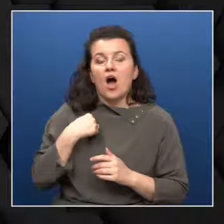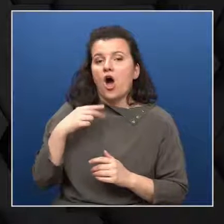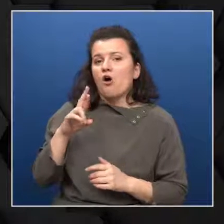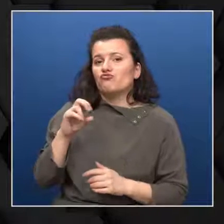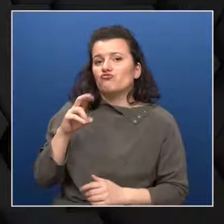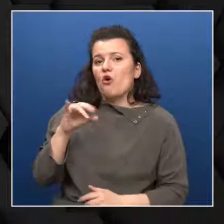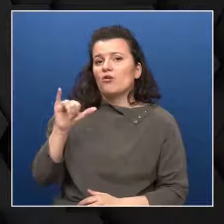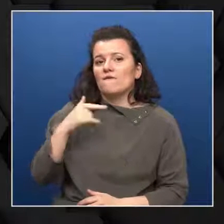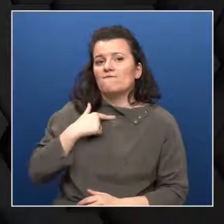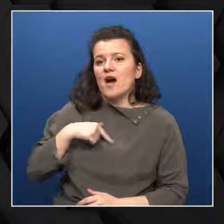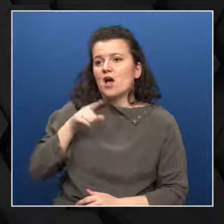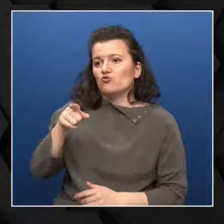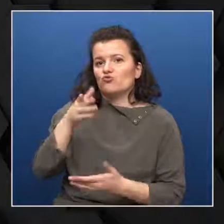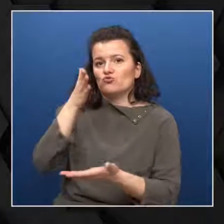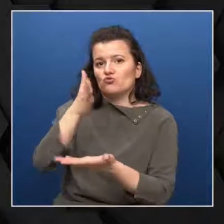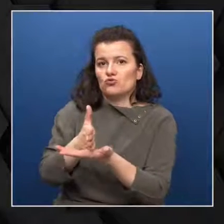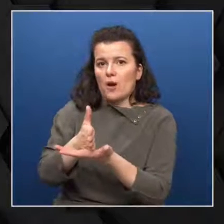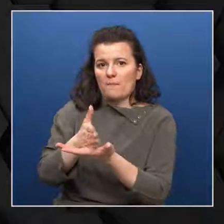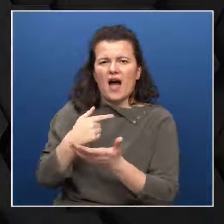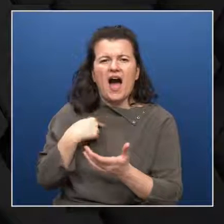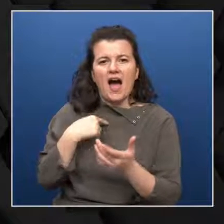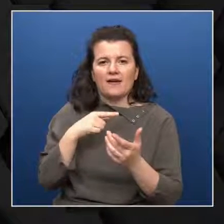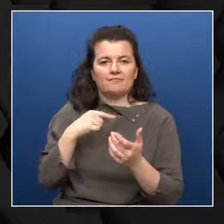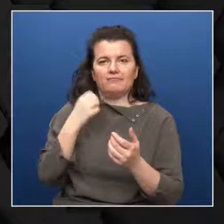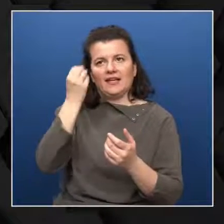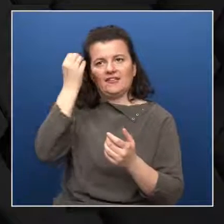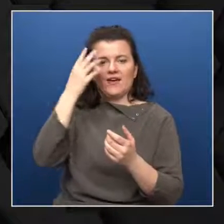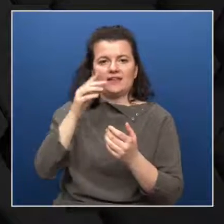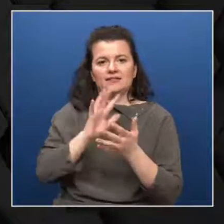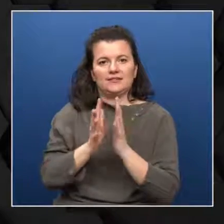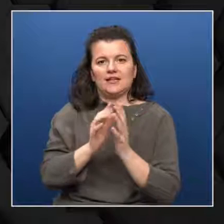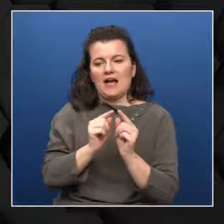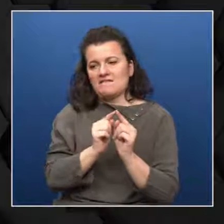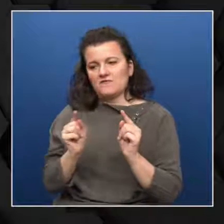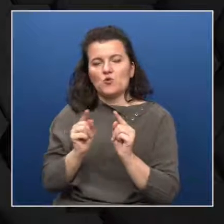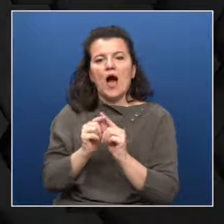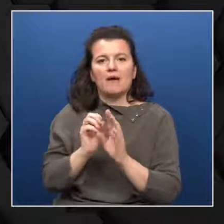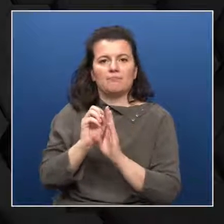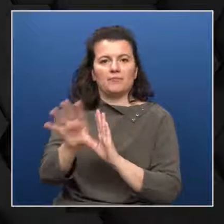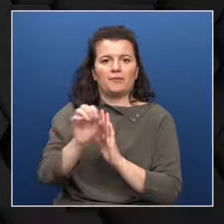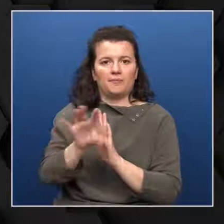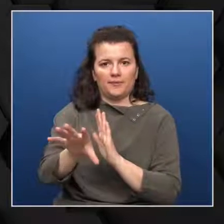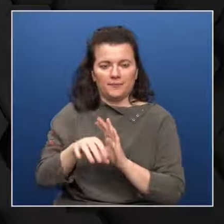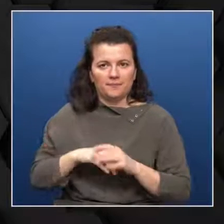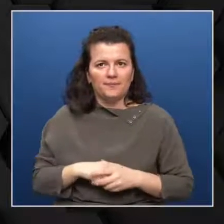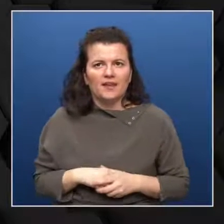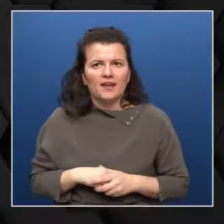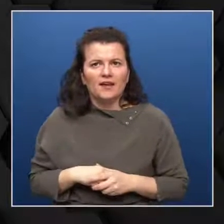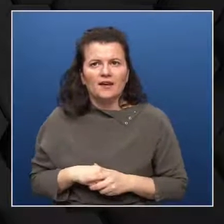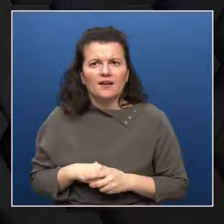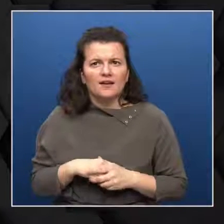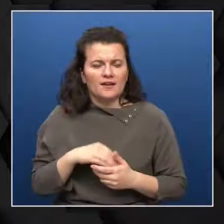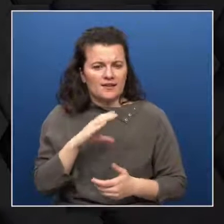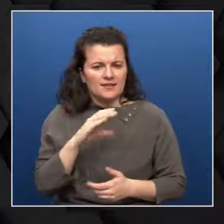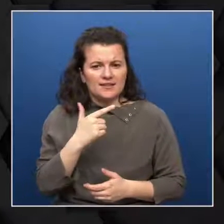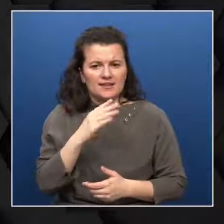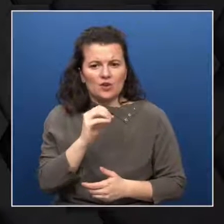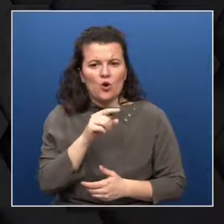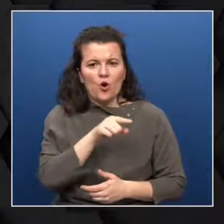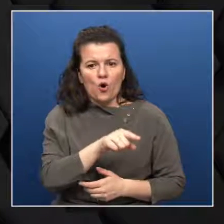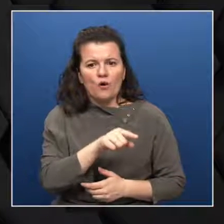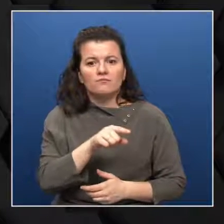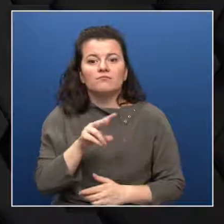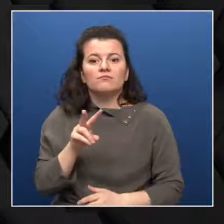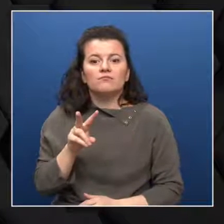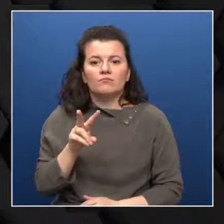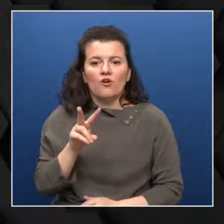did that in front of a couple of thousand people. I spoke to Werner Vogels, the CTO of Amazon. I caught him in a